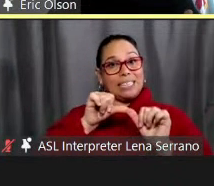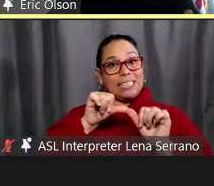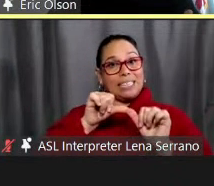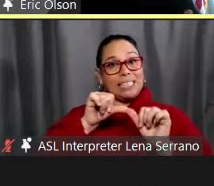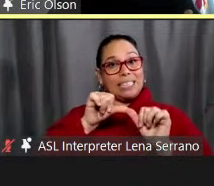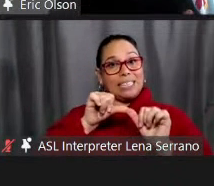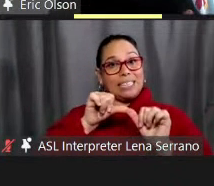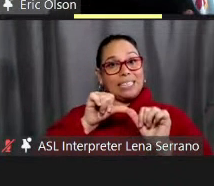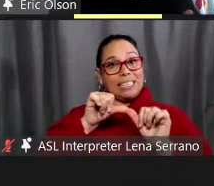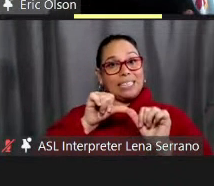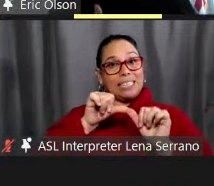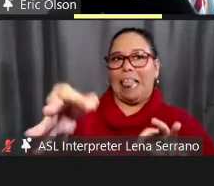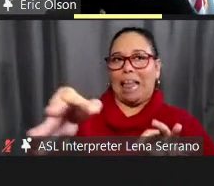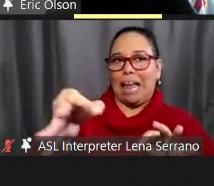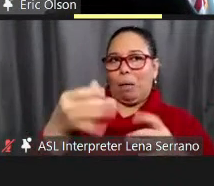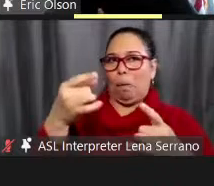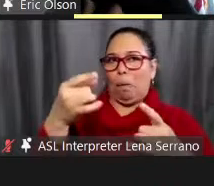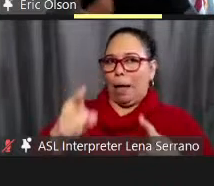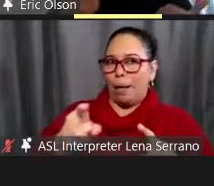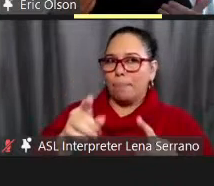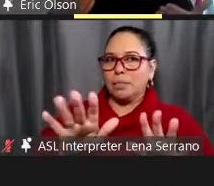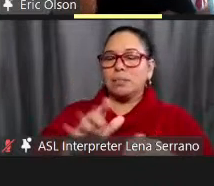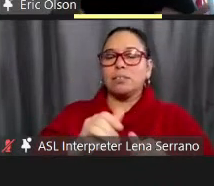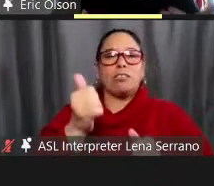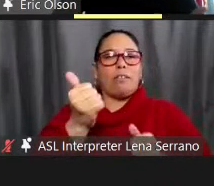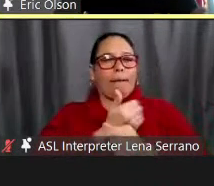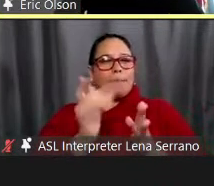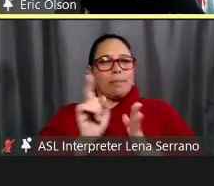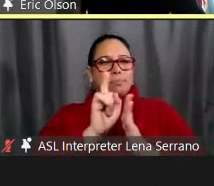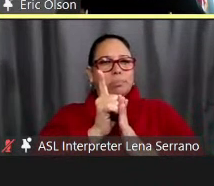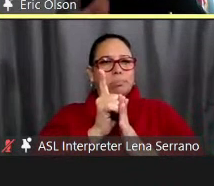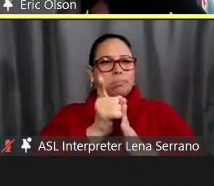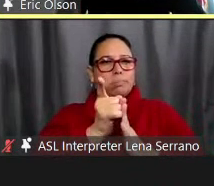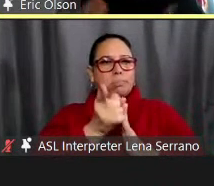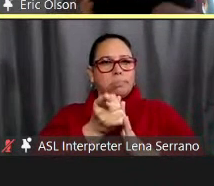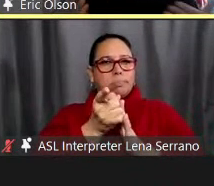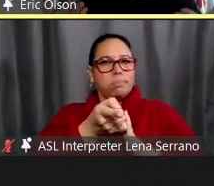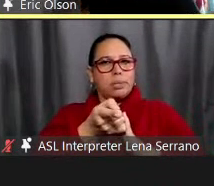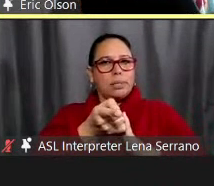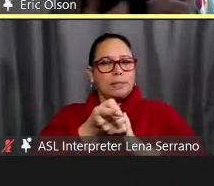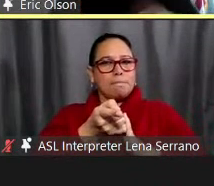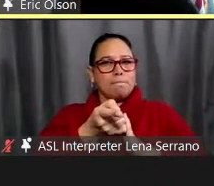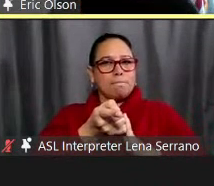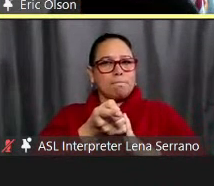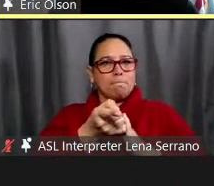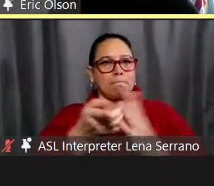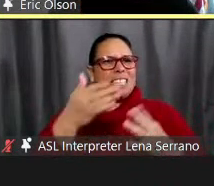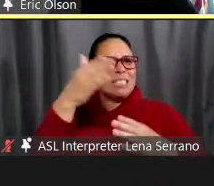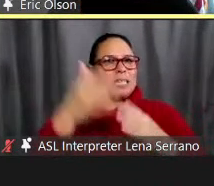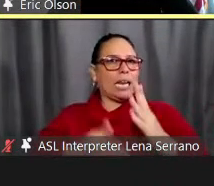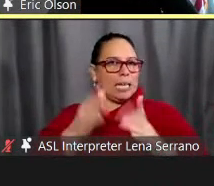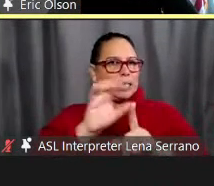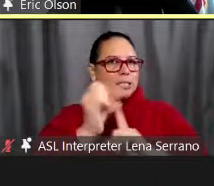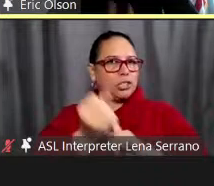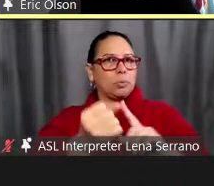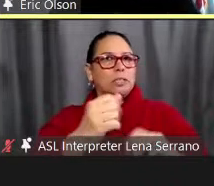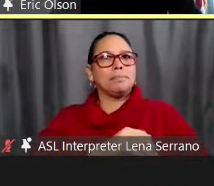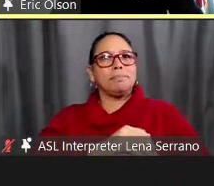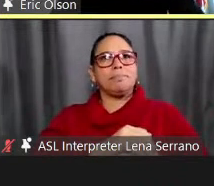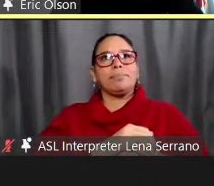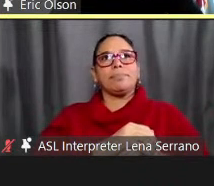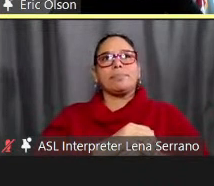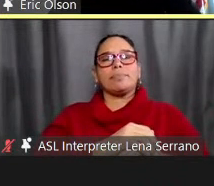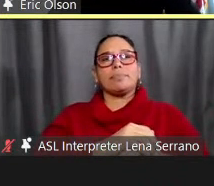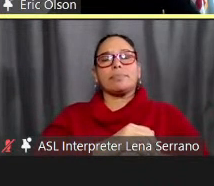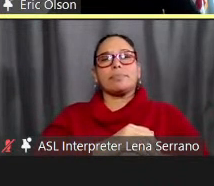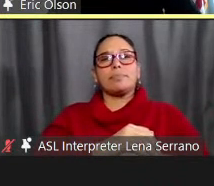it's every second that ticks by is a chance for law enforcement to get closer to ending the situation. I think we get off